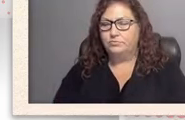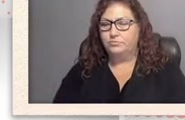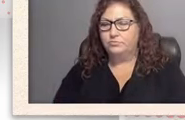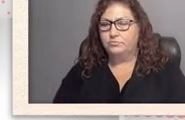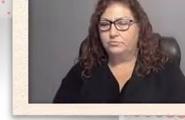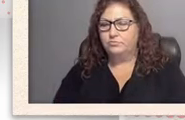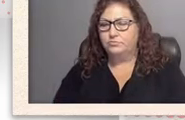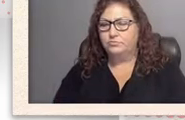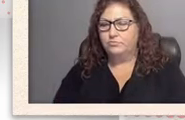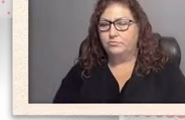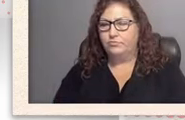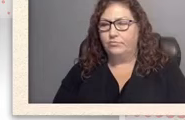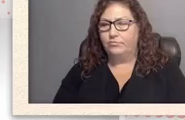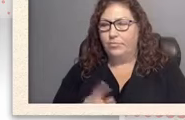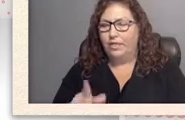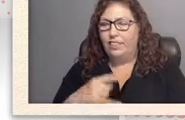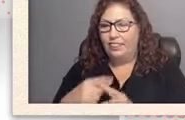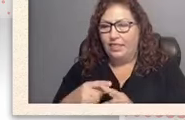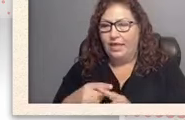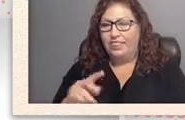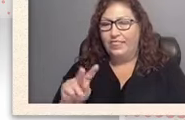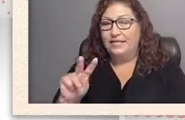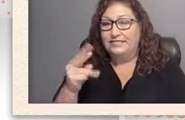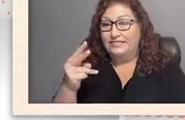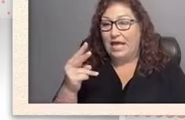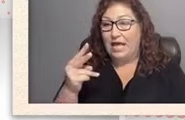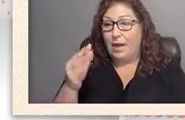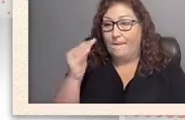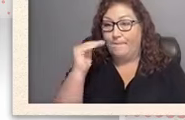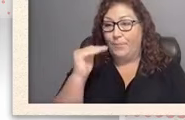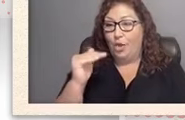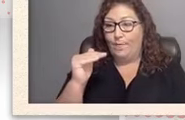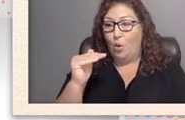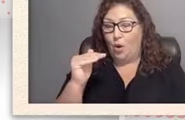And then the second bullet point